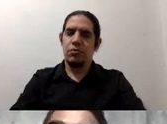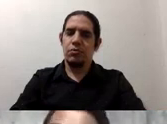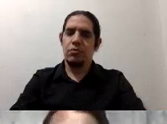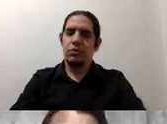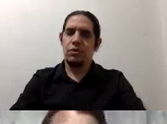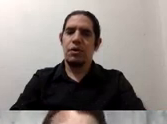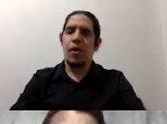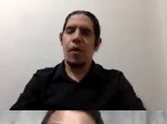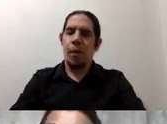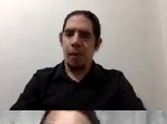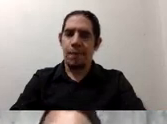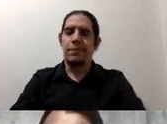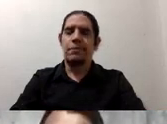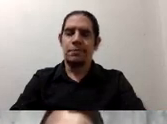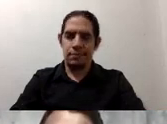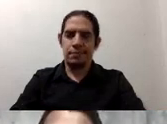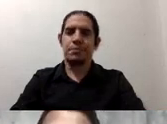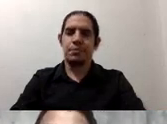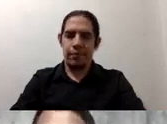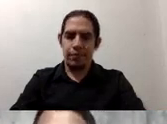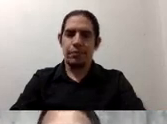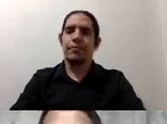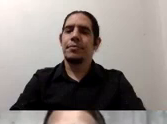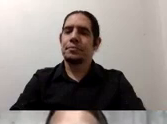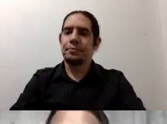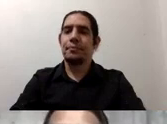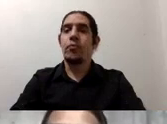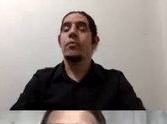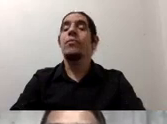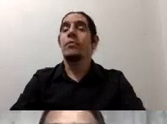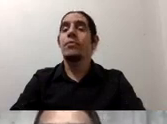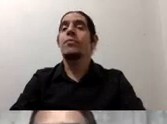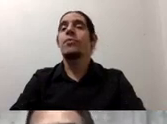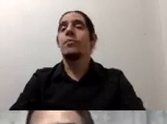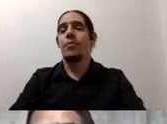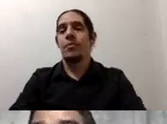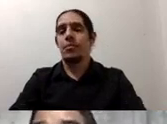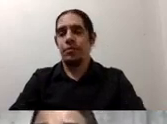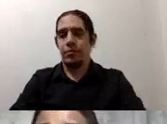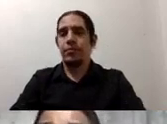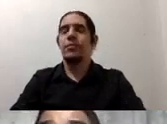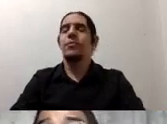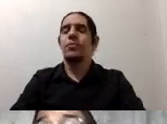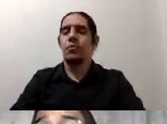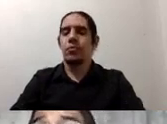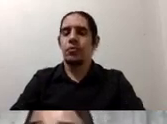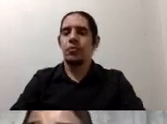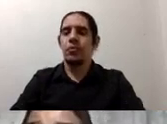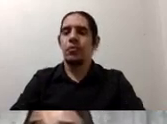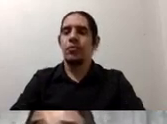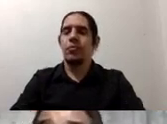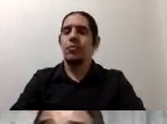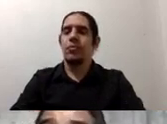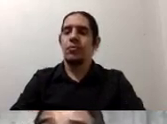regarding accents was also optimistic. 2 differences, one of them is that the majority of the EFL teachers were more